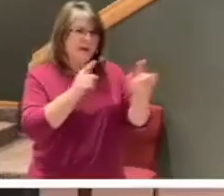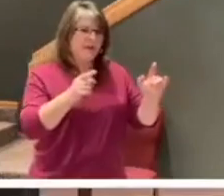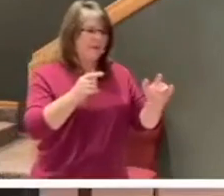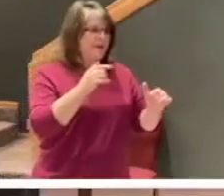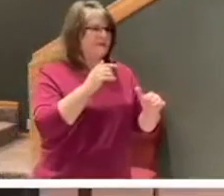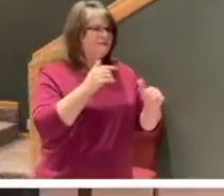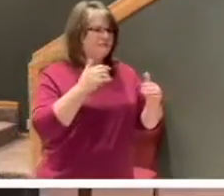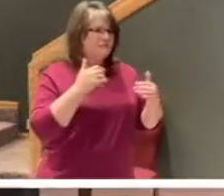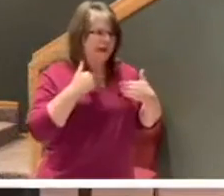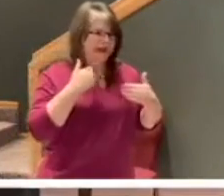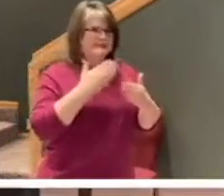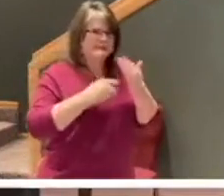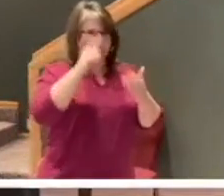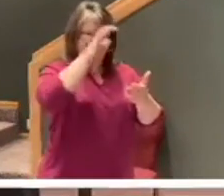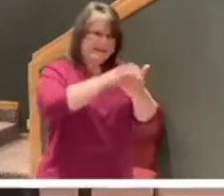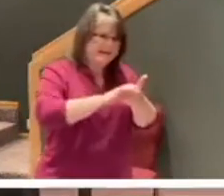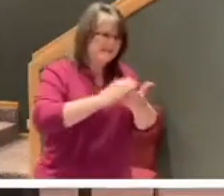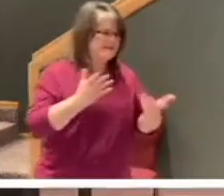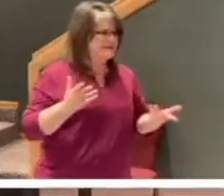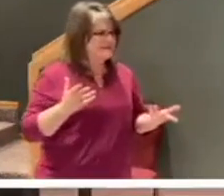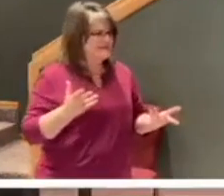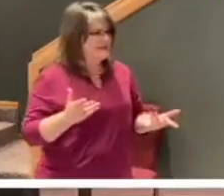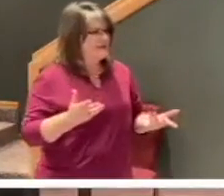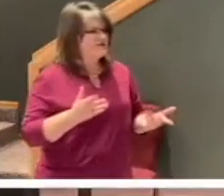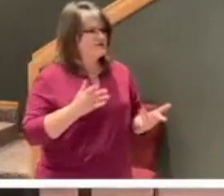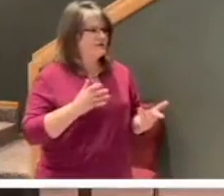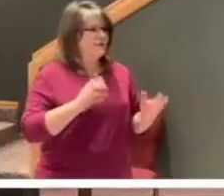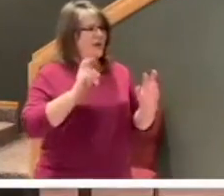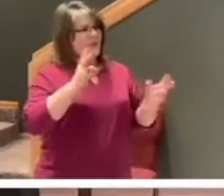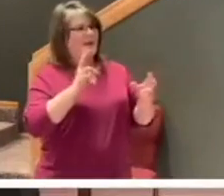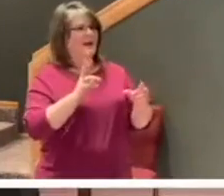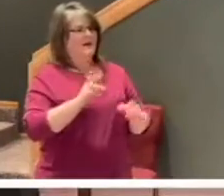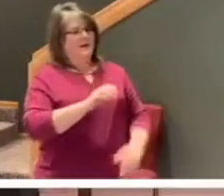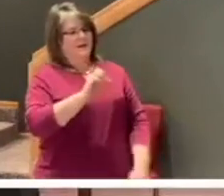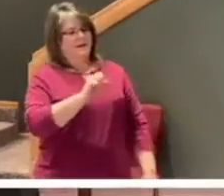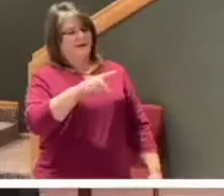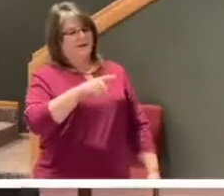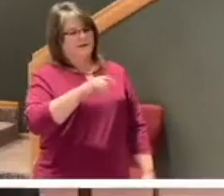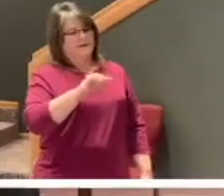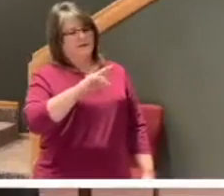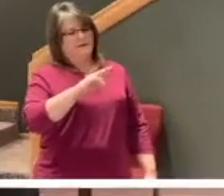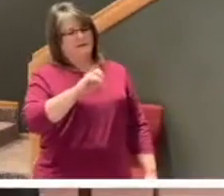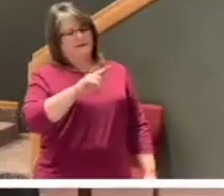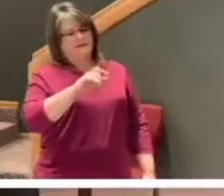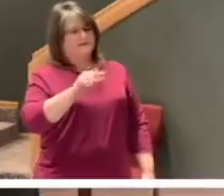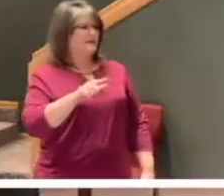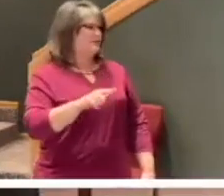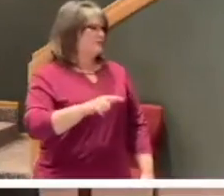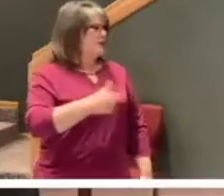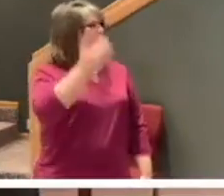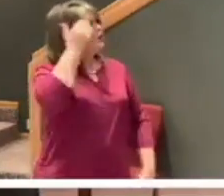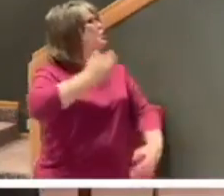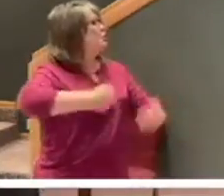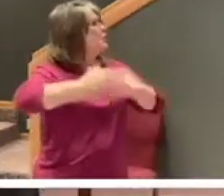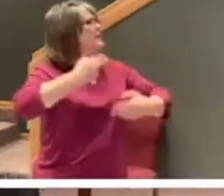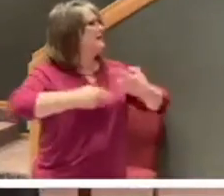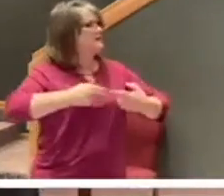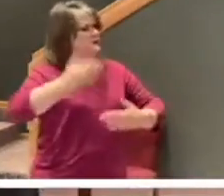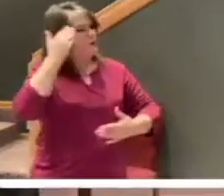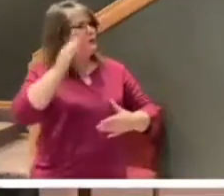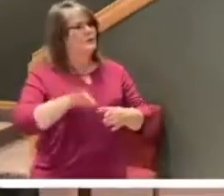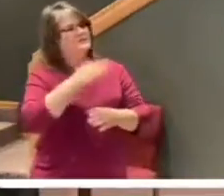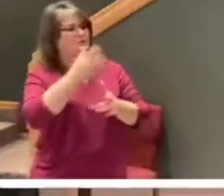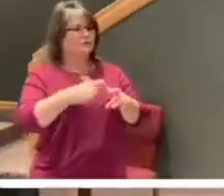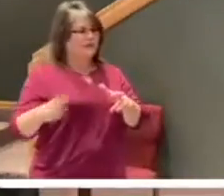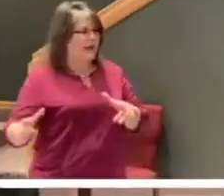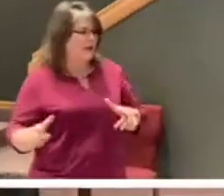some beliefs. She was spiritual. She knew history. She knew the spiritual